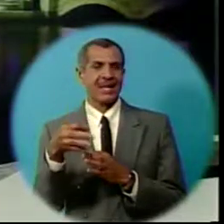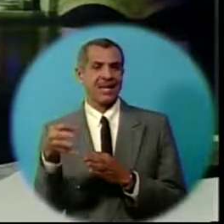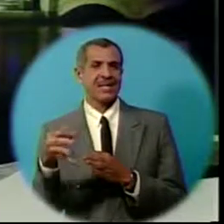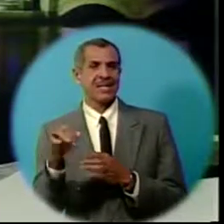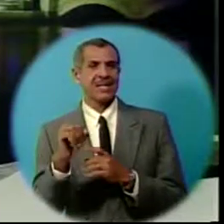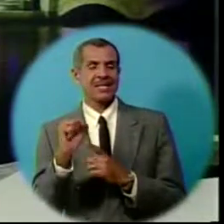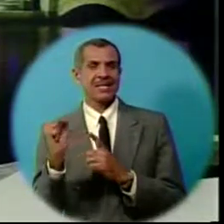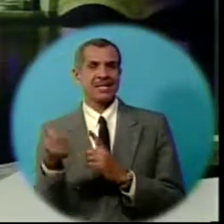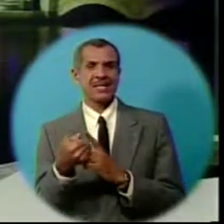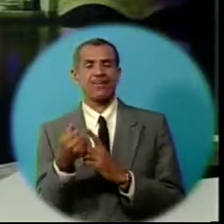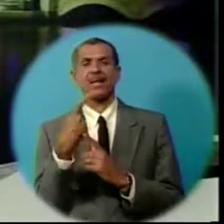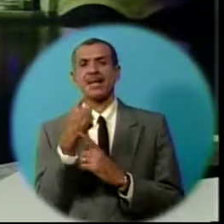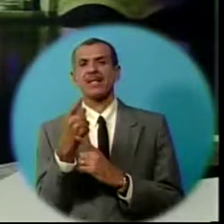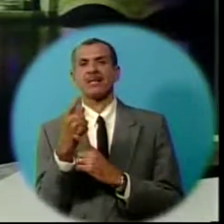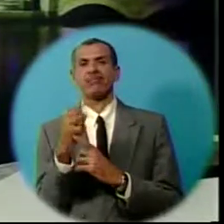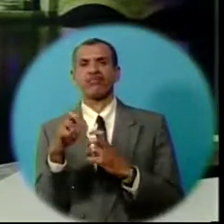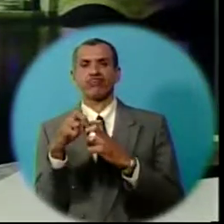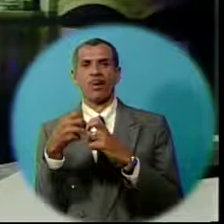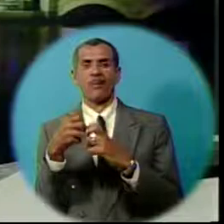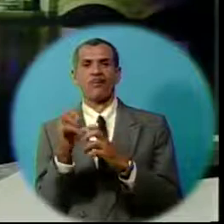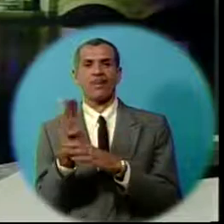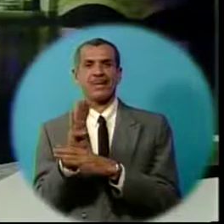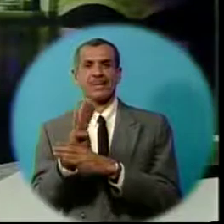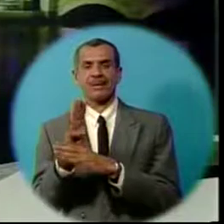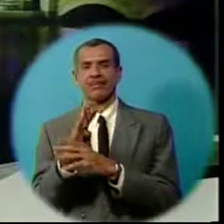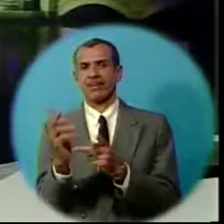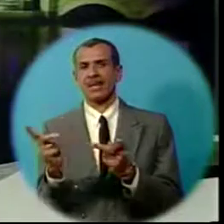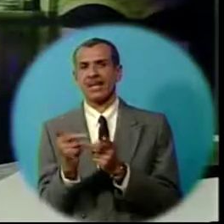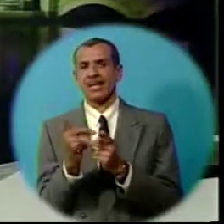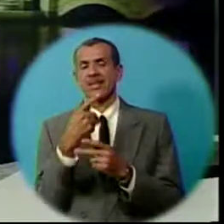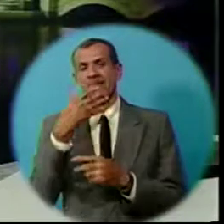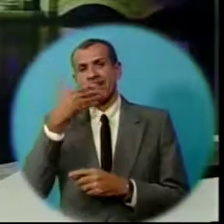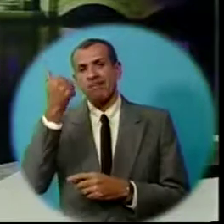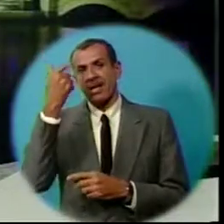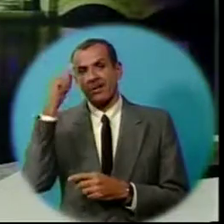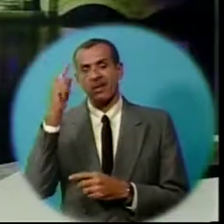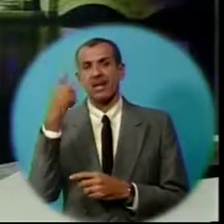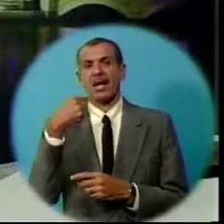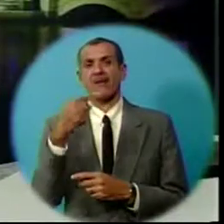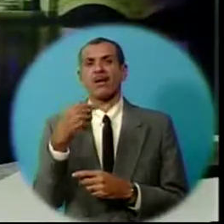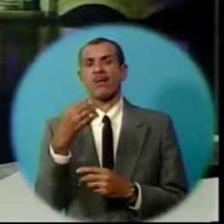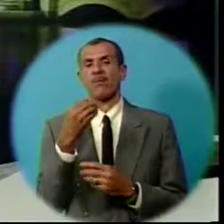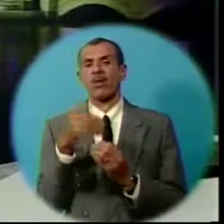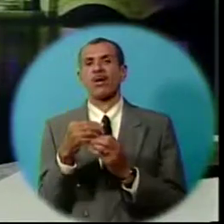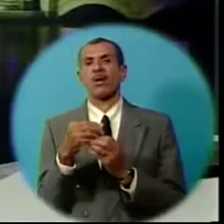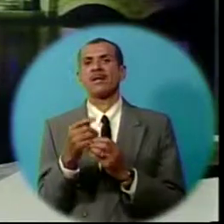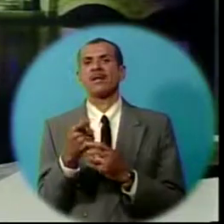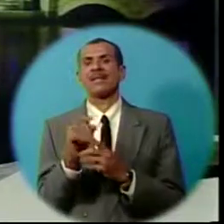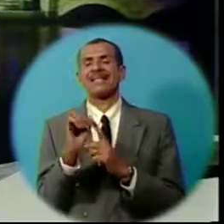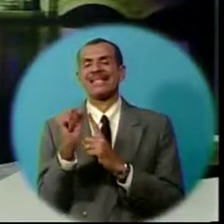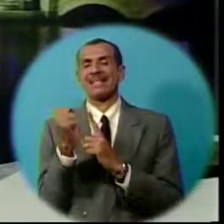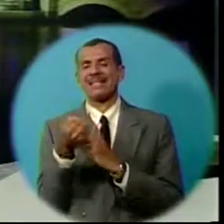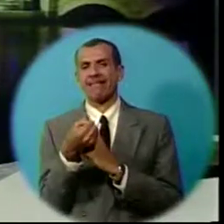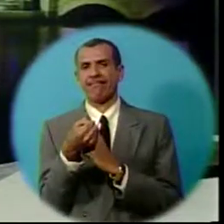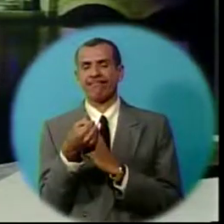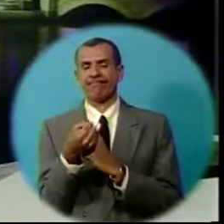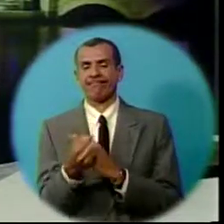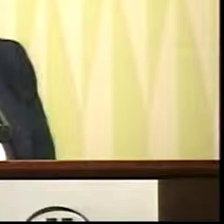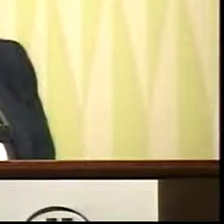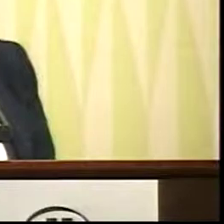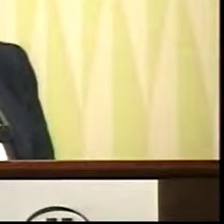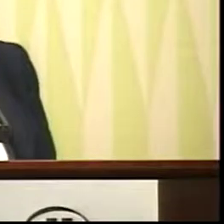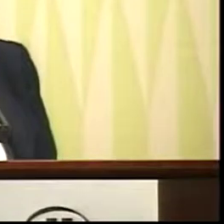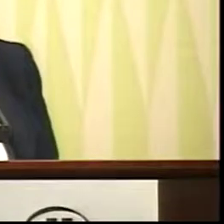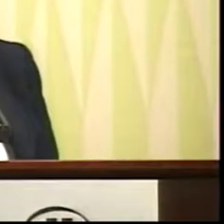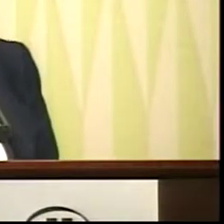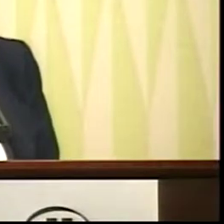system constitute a major hurdle for businesses. She says it's in their best interest to have a more efficient system.